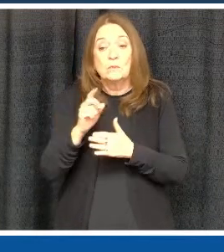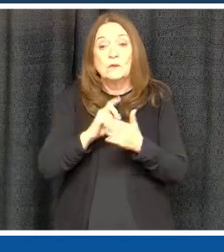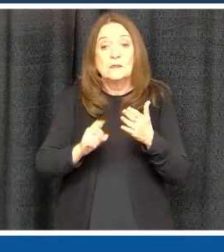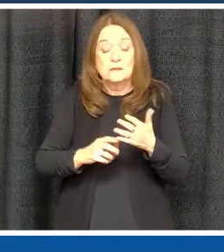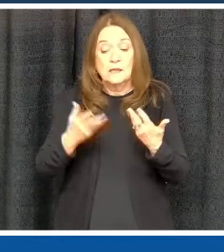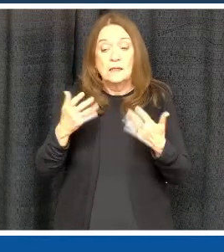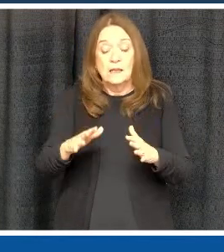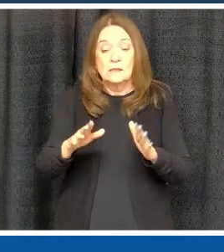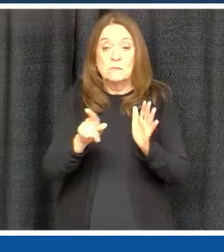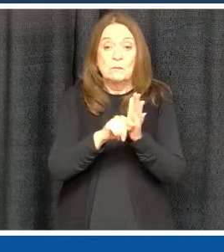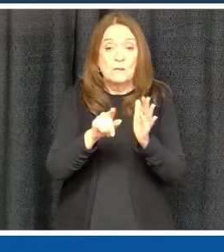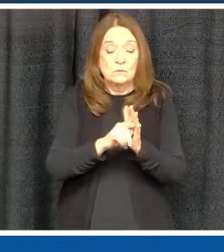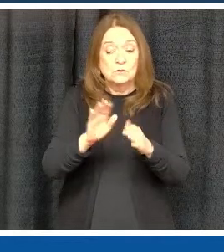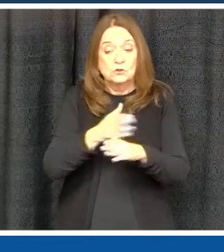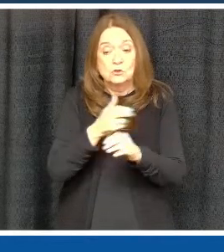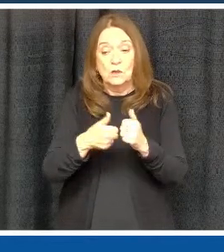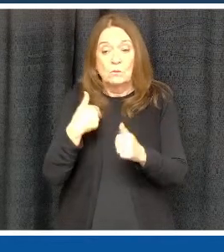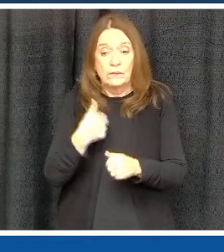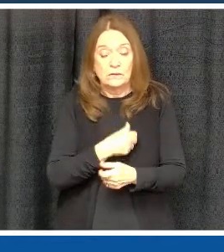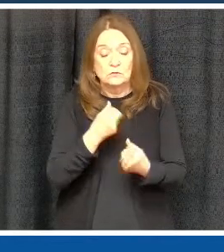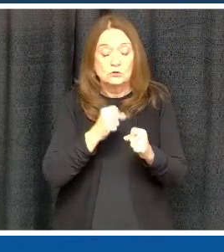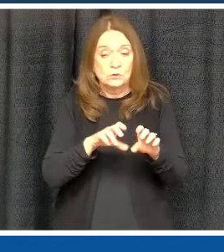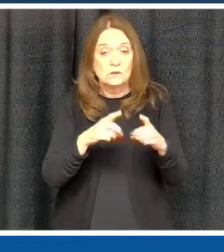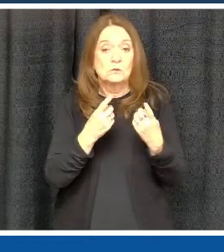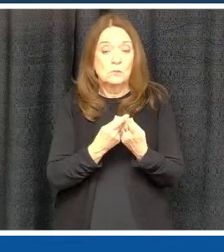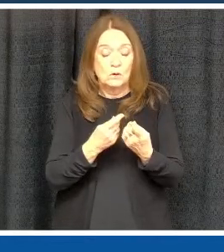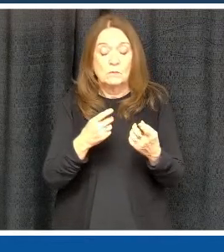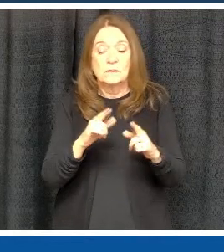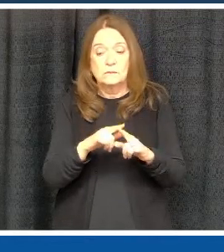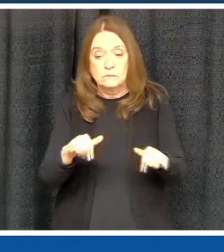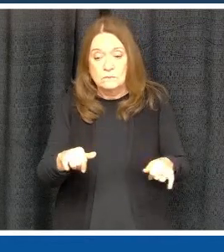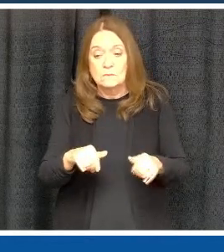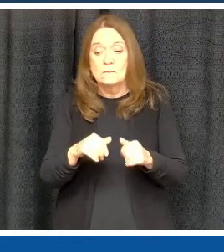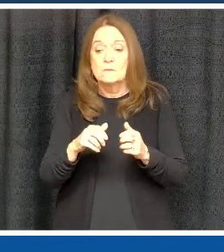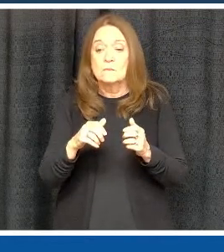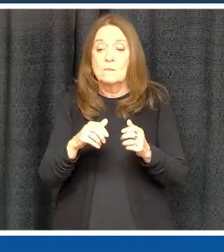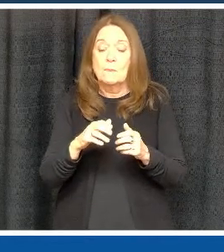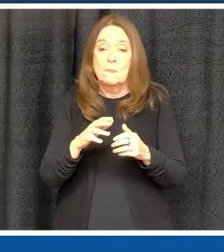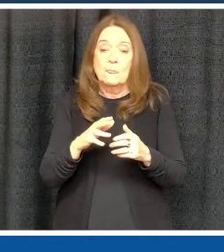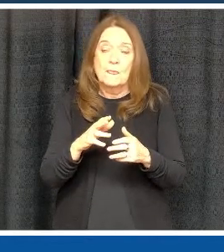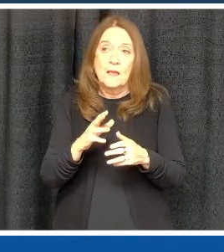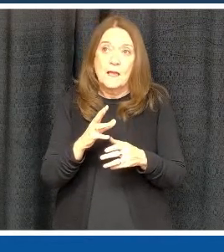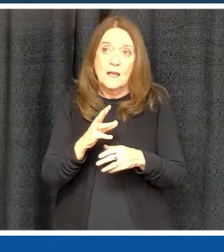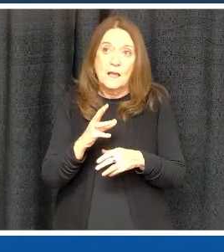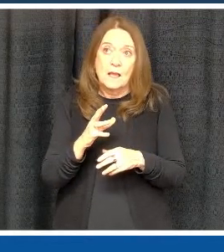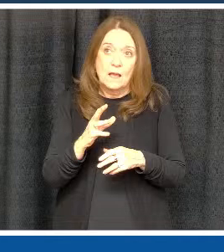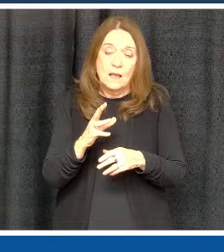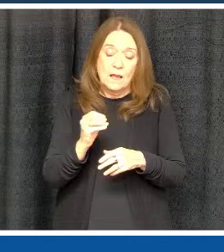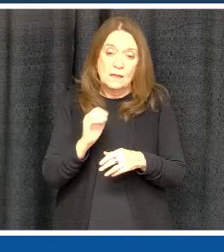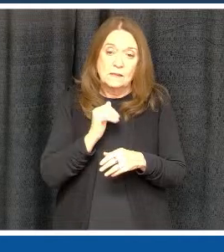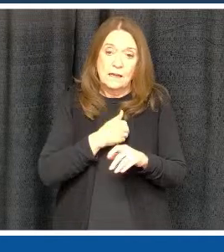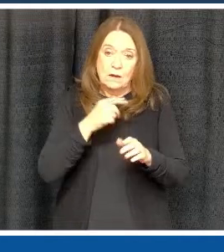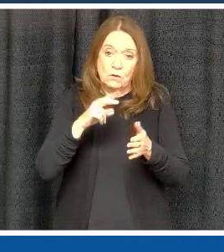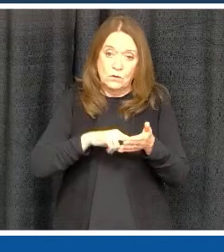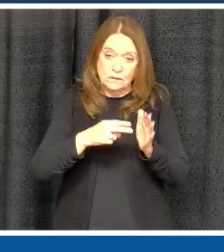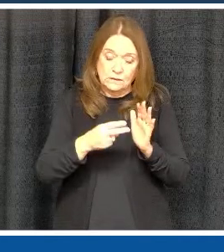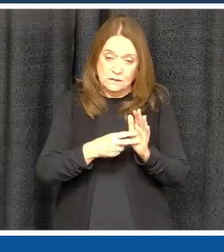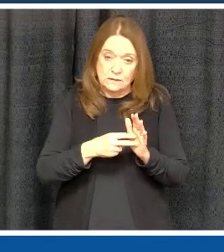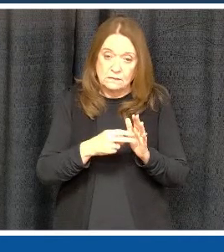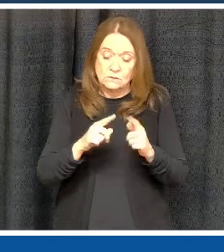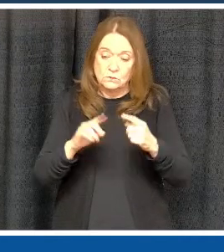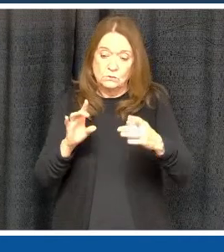been published and shared with us at the street department with our engineering team with regard to signalization and our intent to tie into Spring